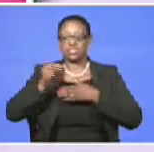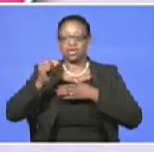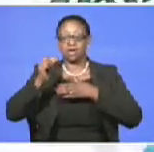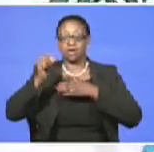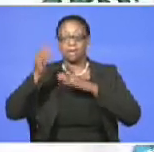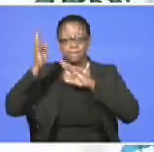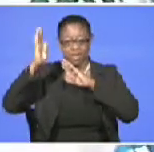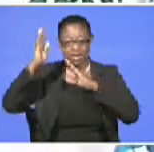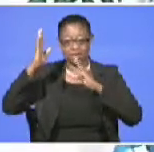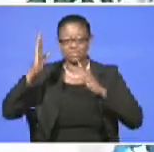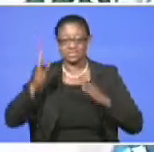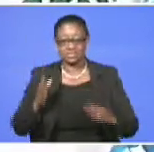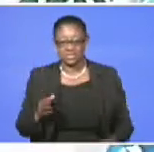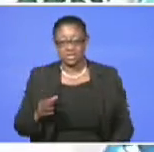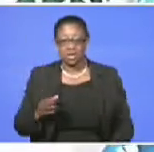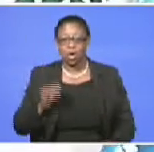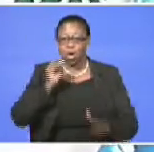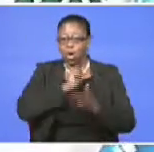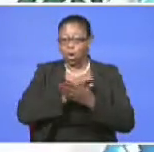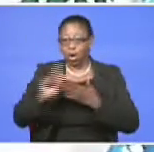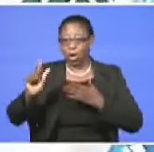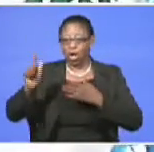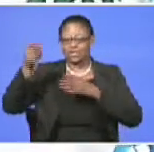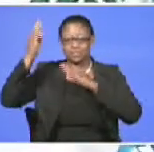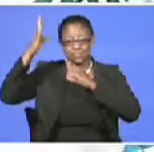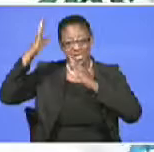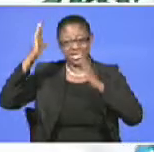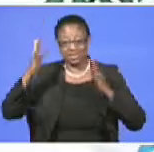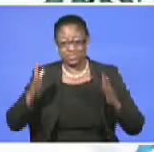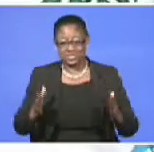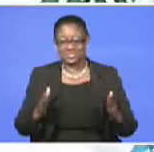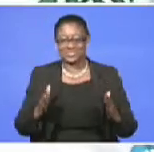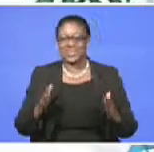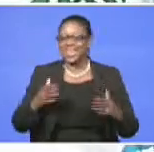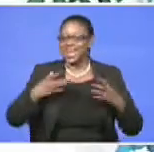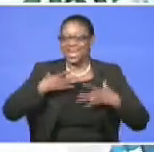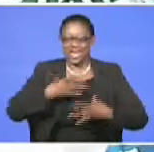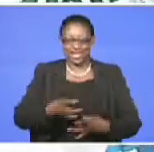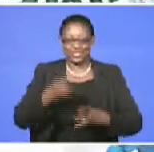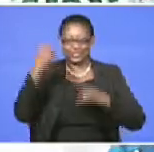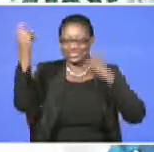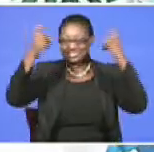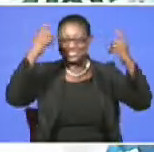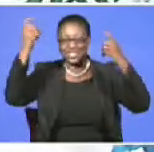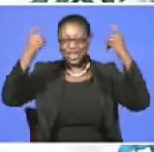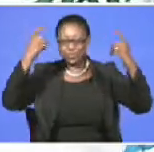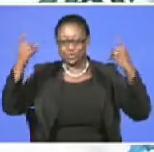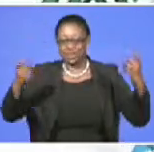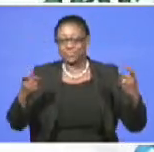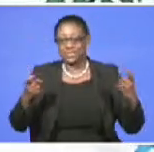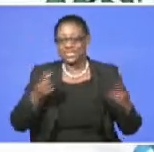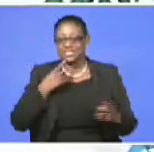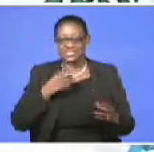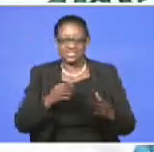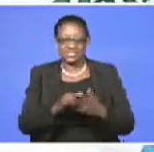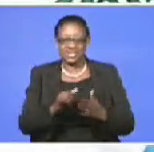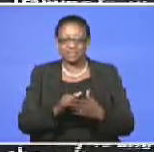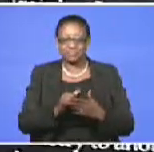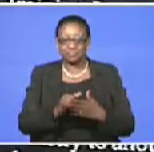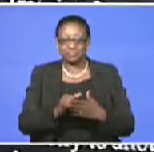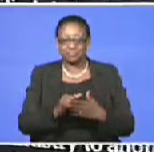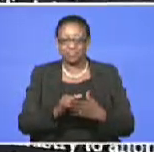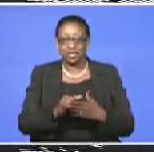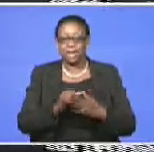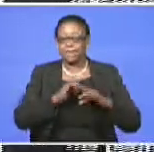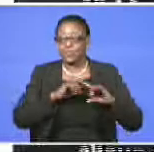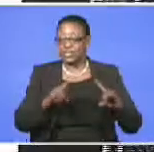As a people, Bahamians are known to celebrate what is foreign. We hear televangelists and all of these other persons.